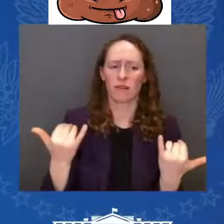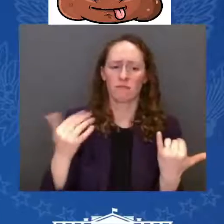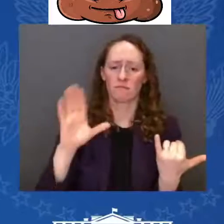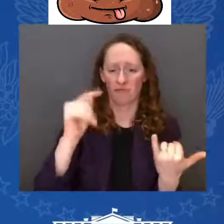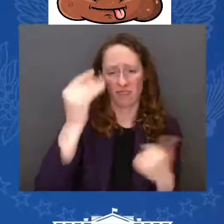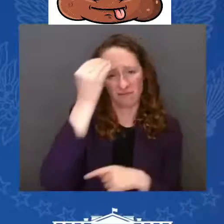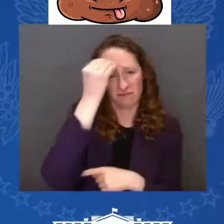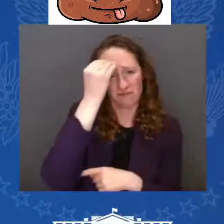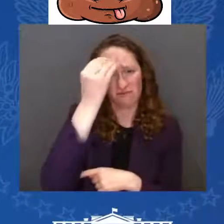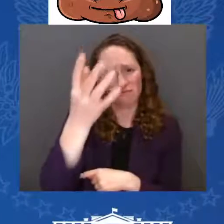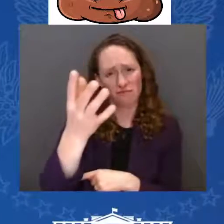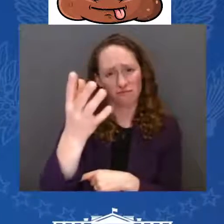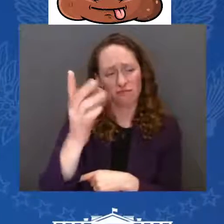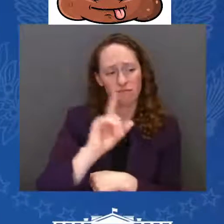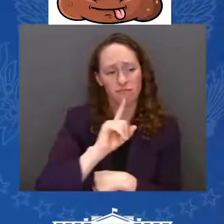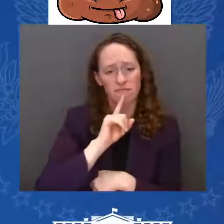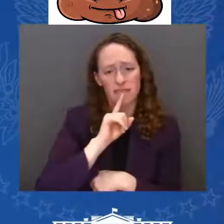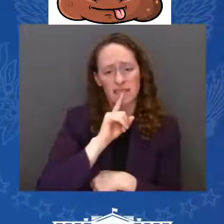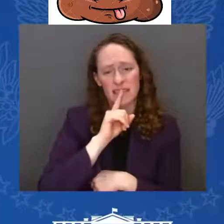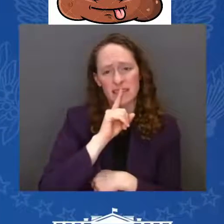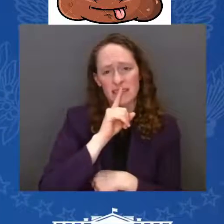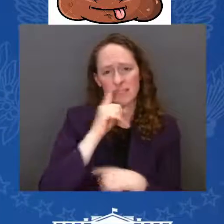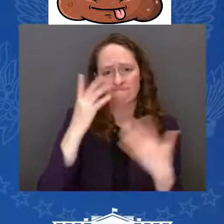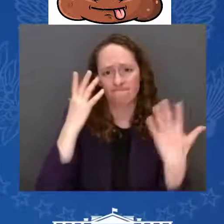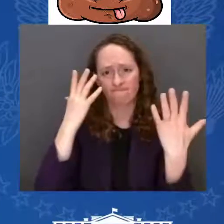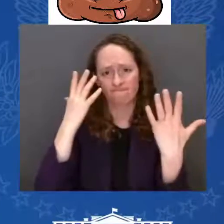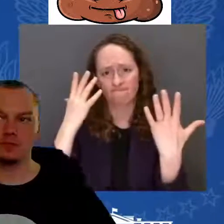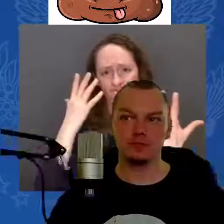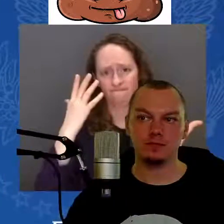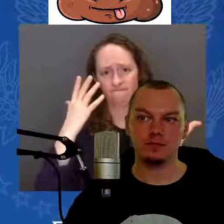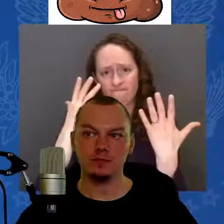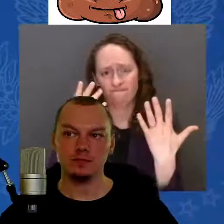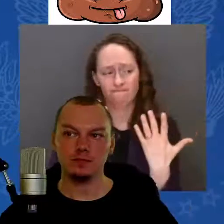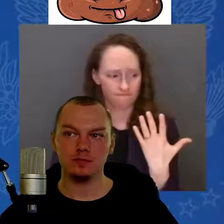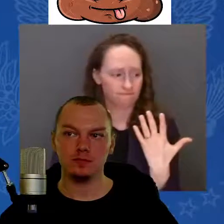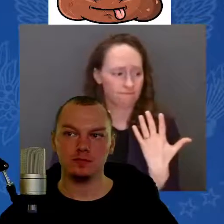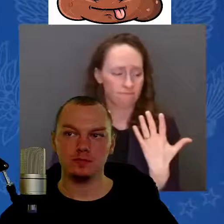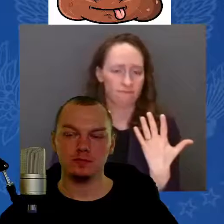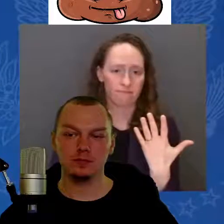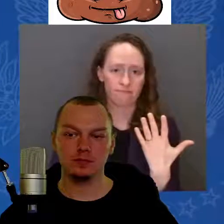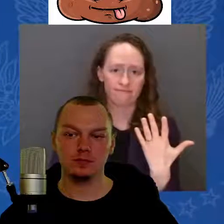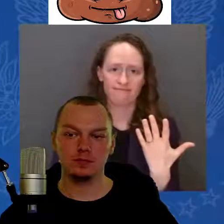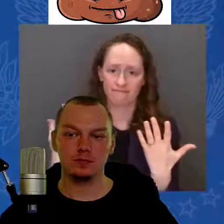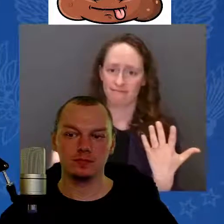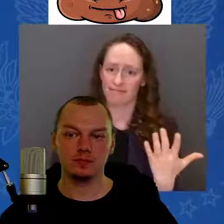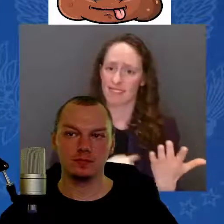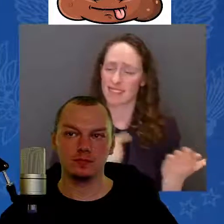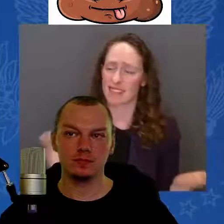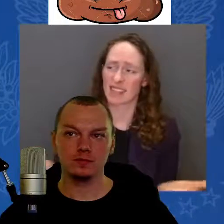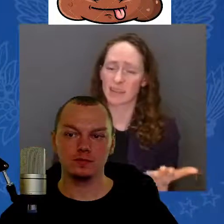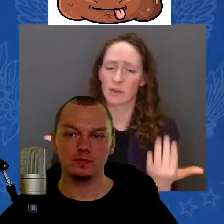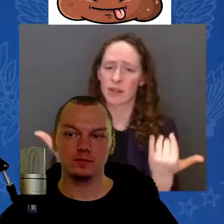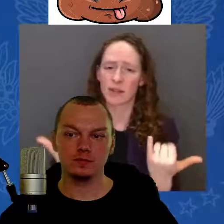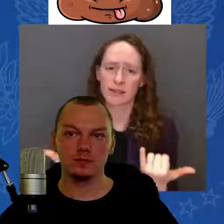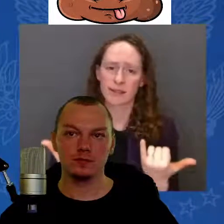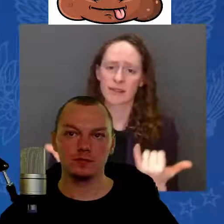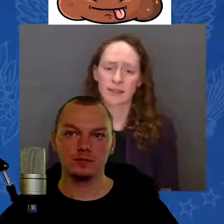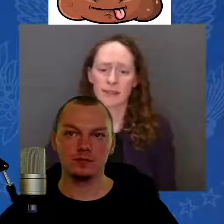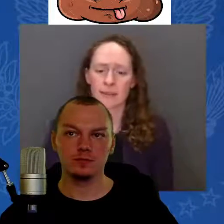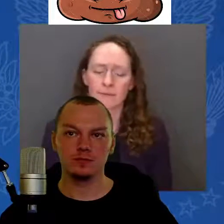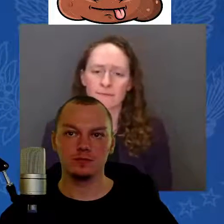But this purpose, by itself, is going to make Mississippi, Rolling